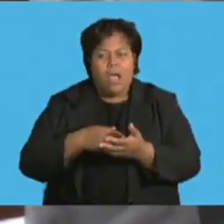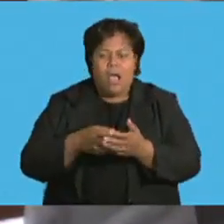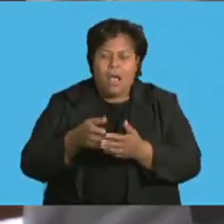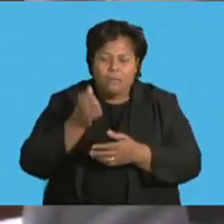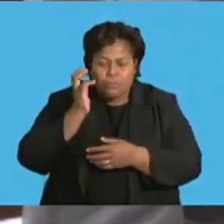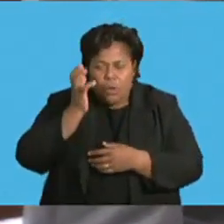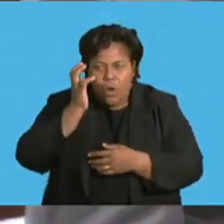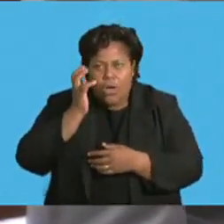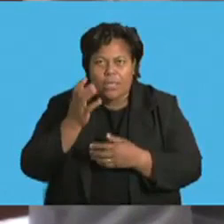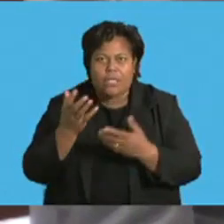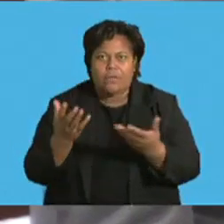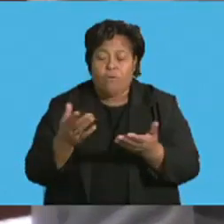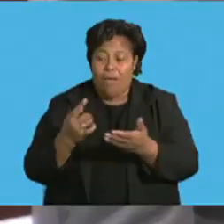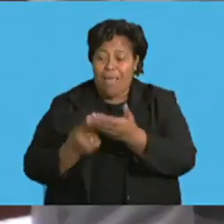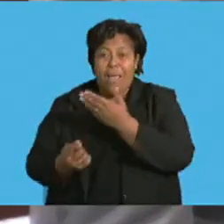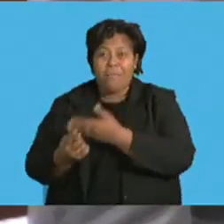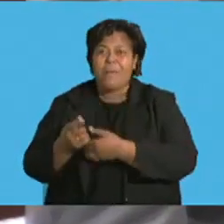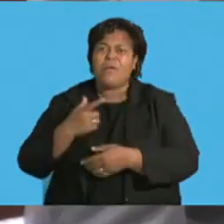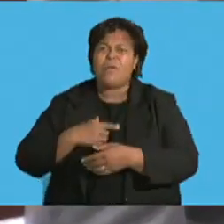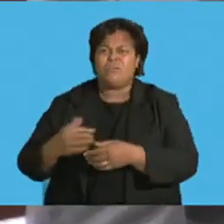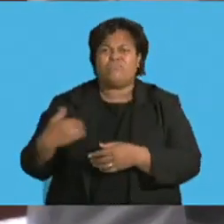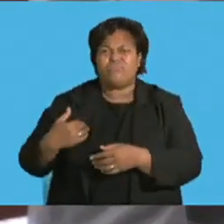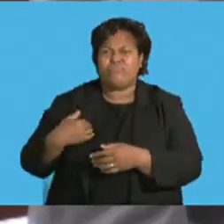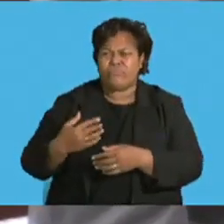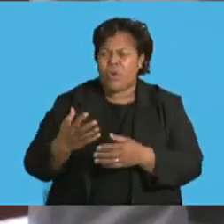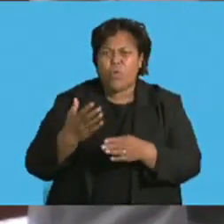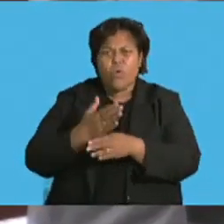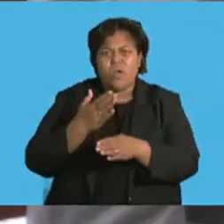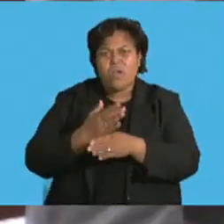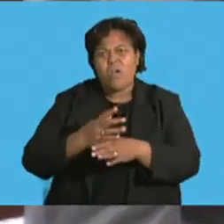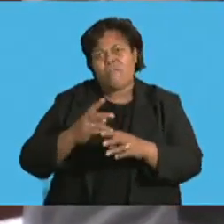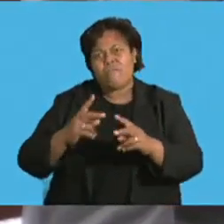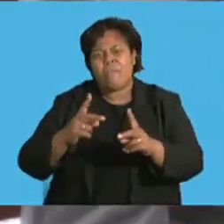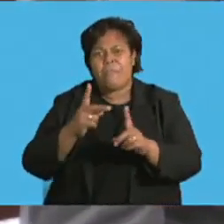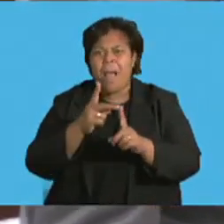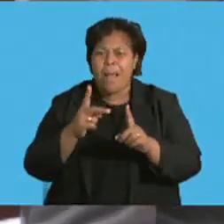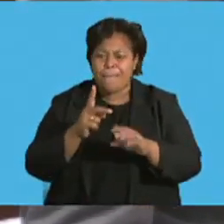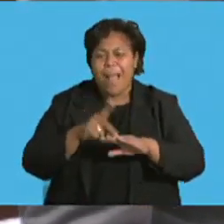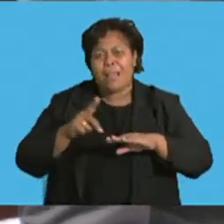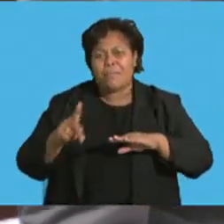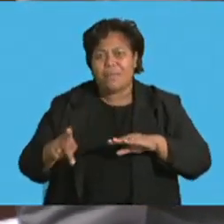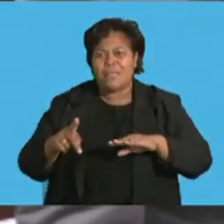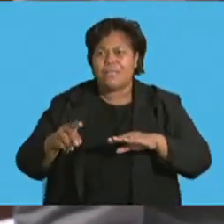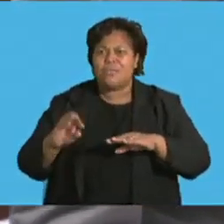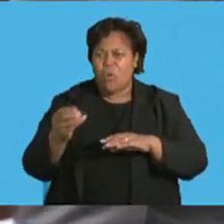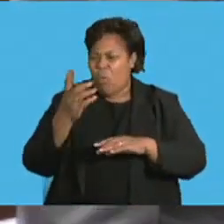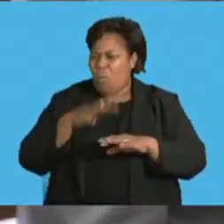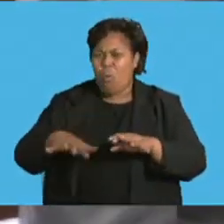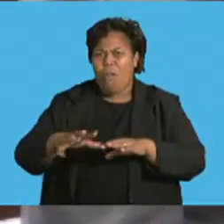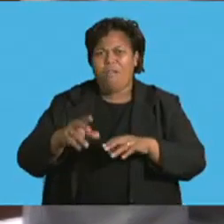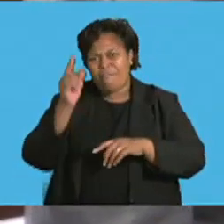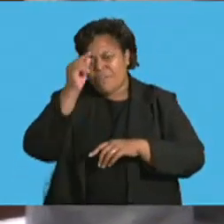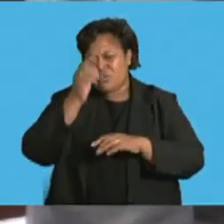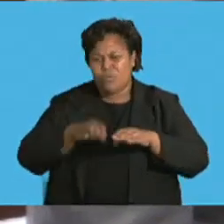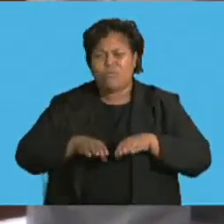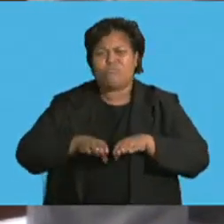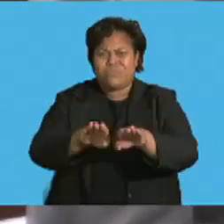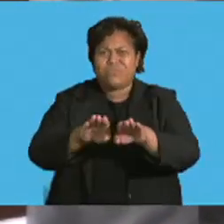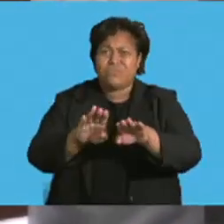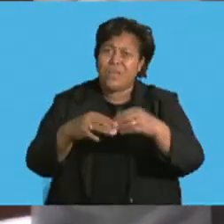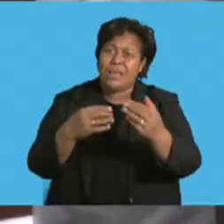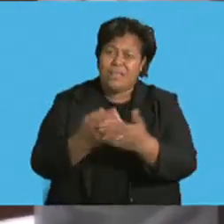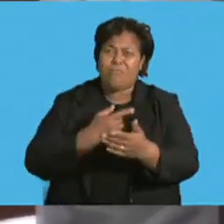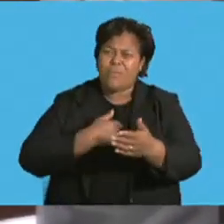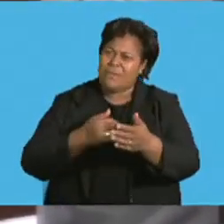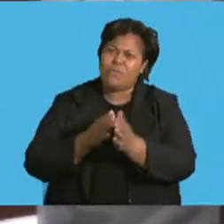us distractions from the vital work of the Parliament in advancing the well-being of all Fijians. I look forward to